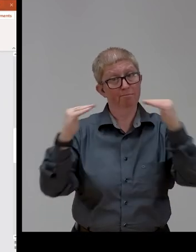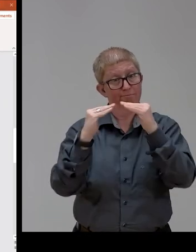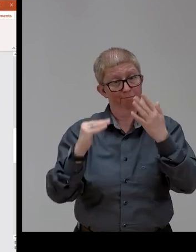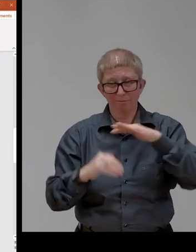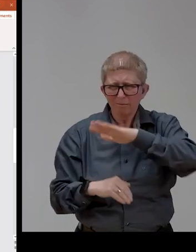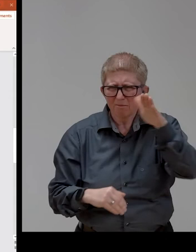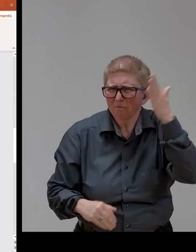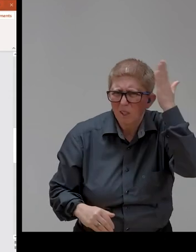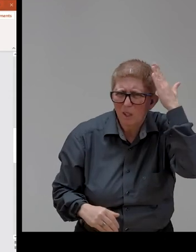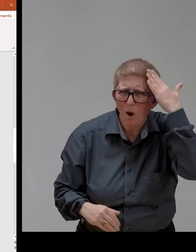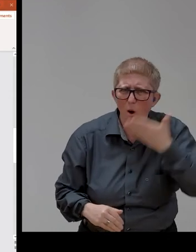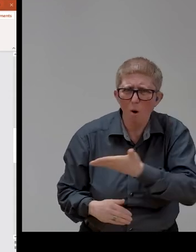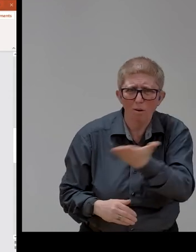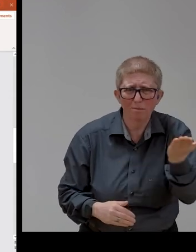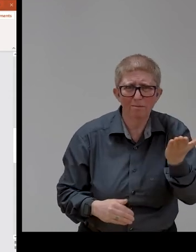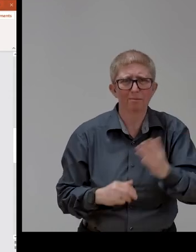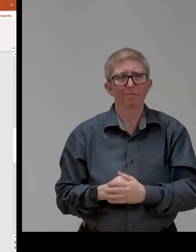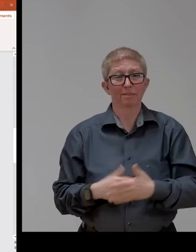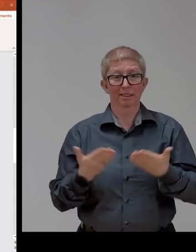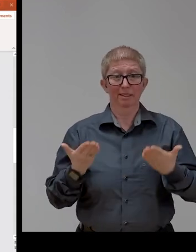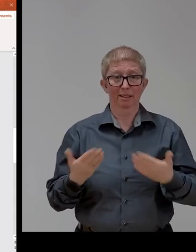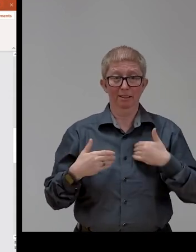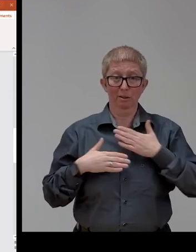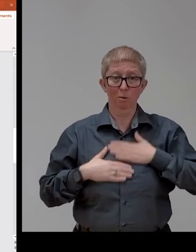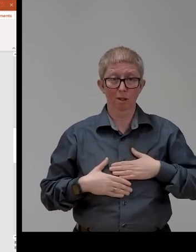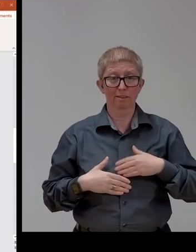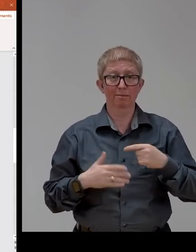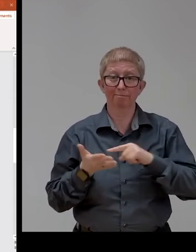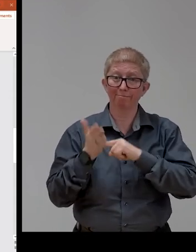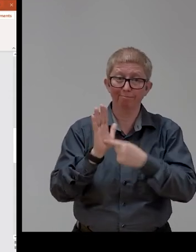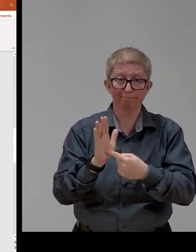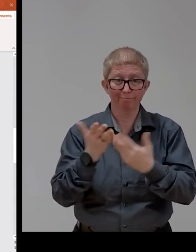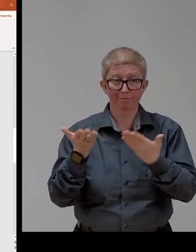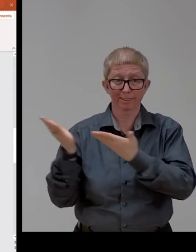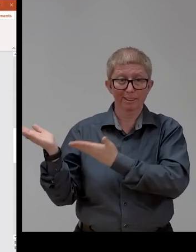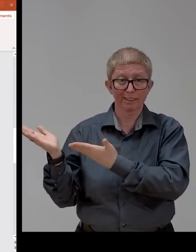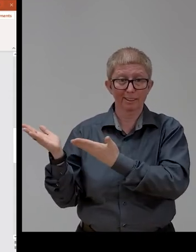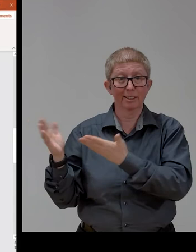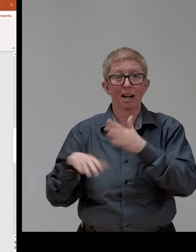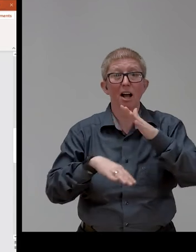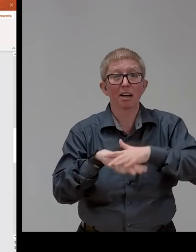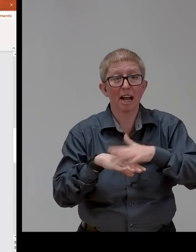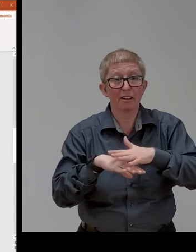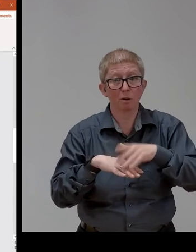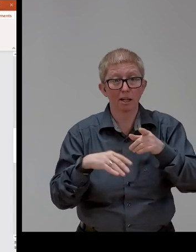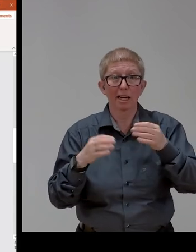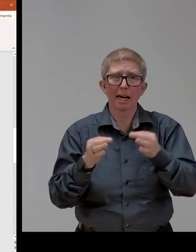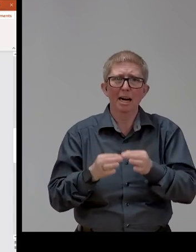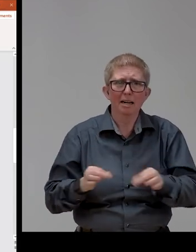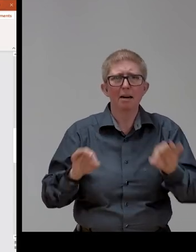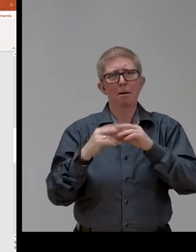see networks contribute to philanthropy. And this is mostly my perspective, what I have been